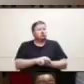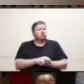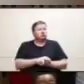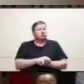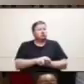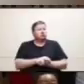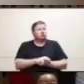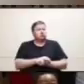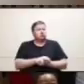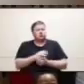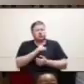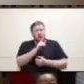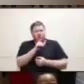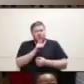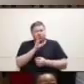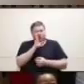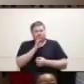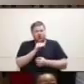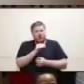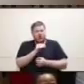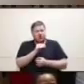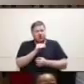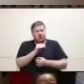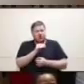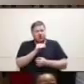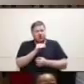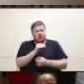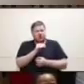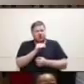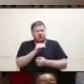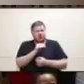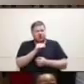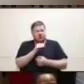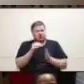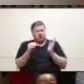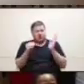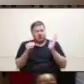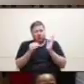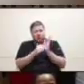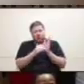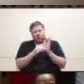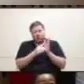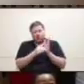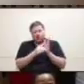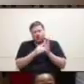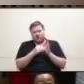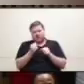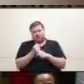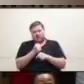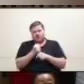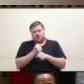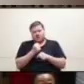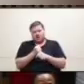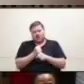Your question was, we need an undertaking that there will be appointments that made on these posts.